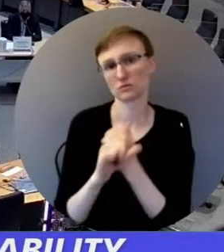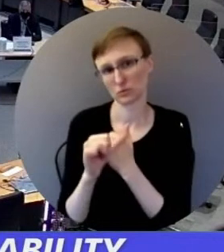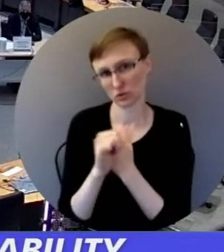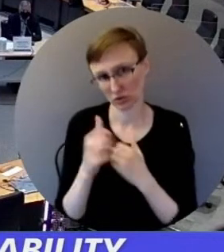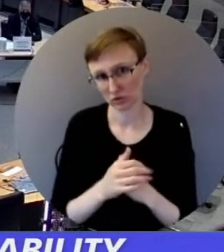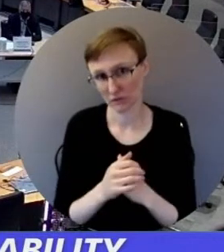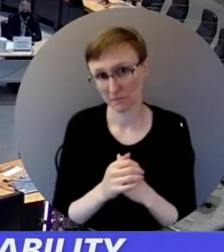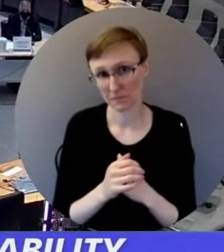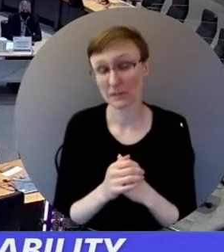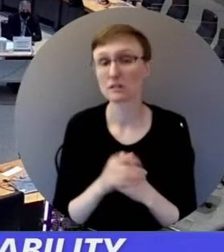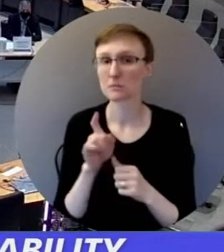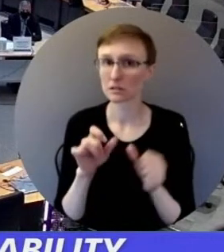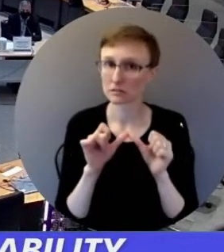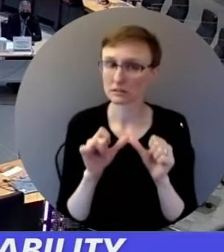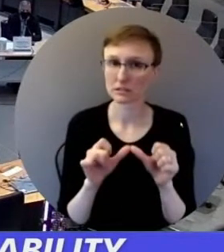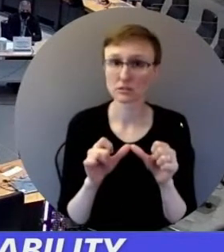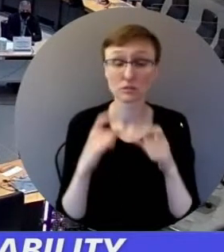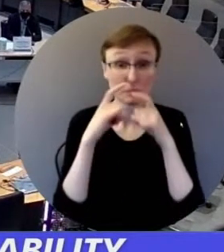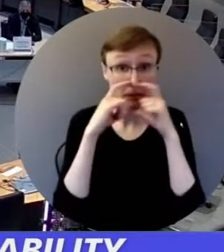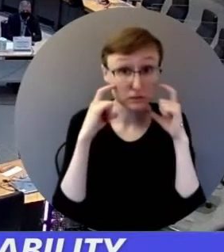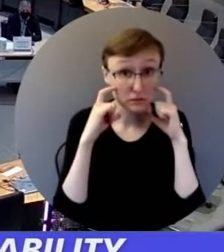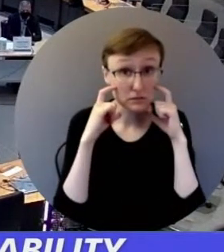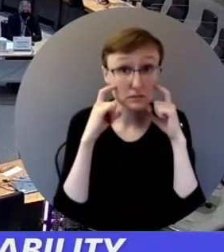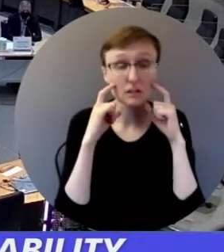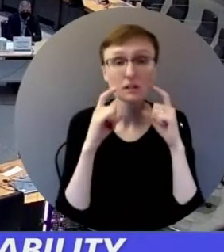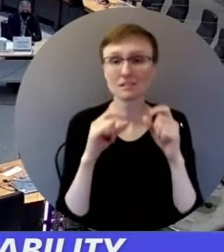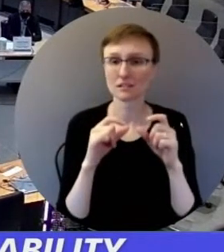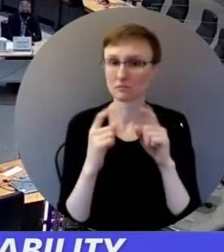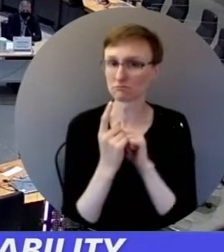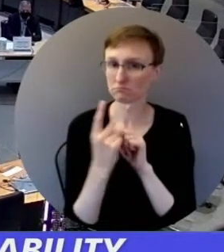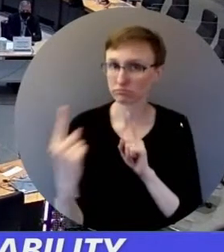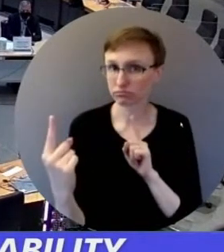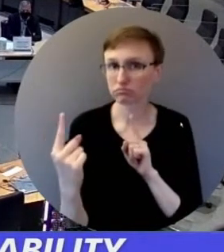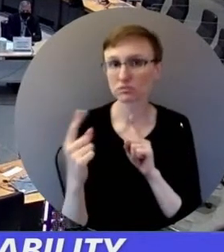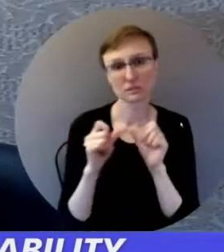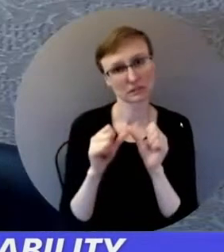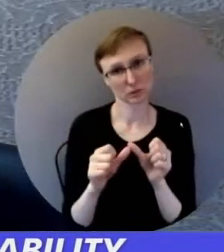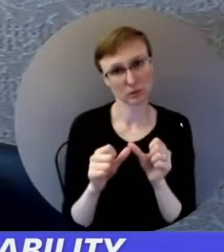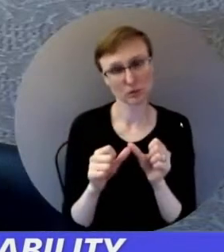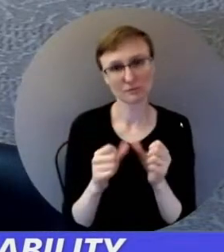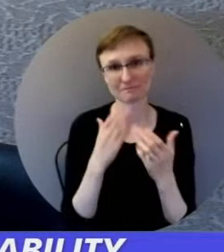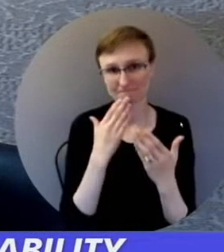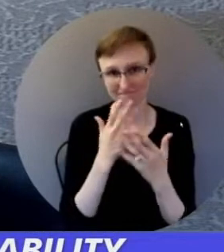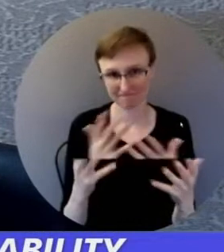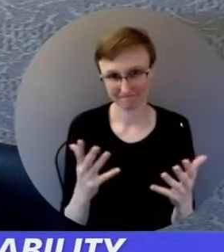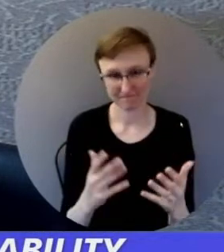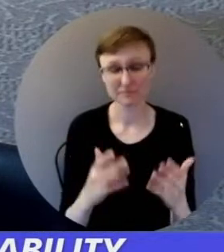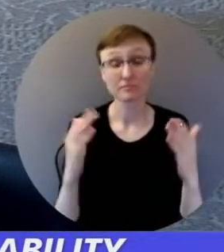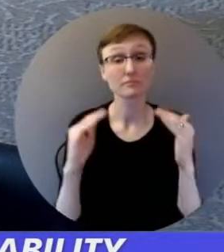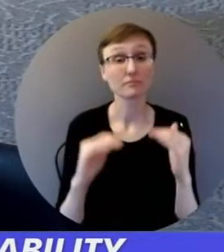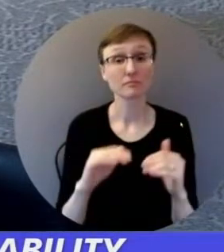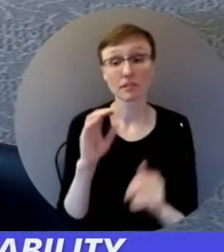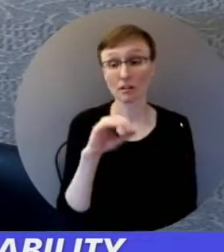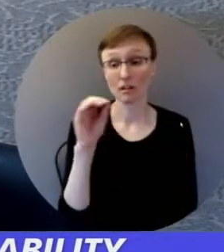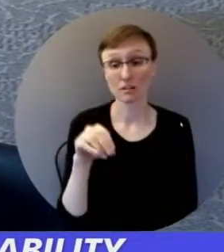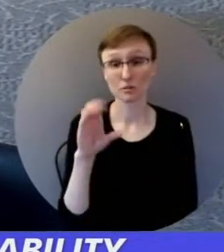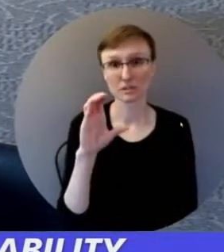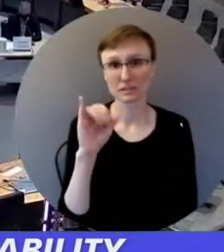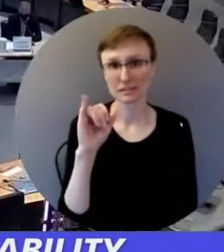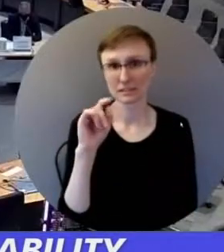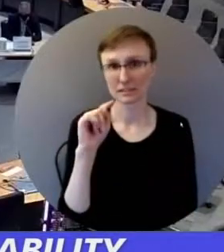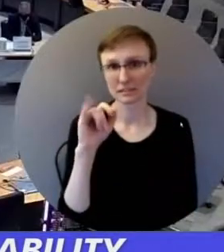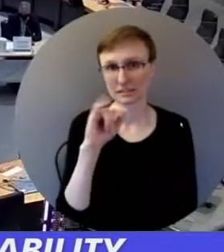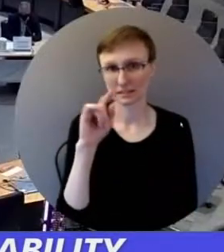maintaining physical distancing. Thank you so much. The Ottawa Citizen. Thank you. It's a question for